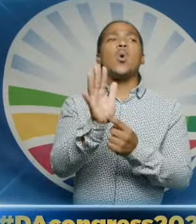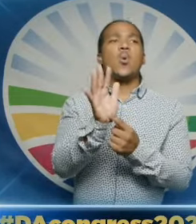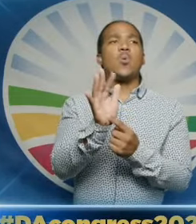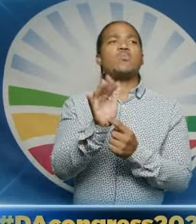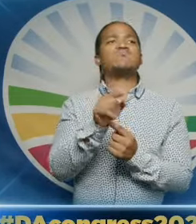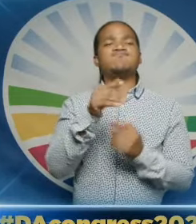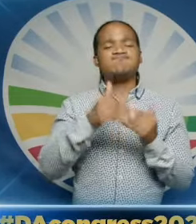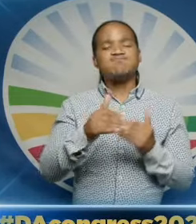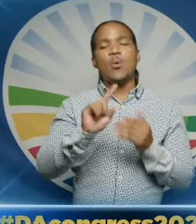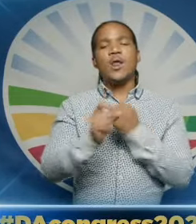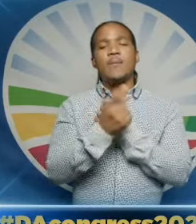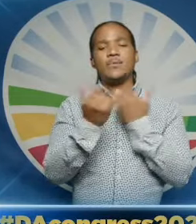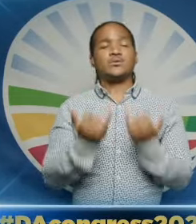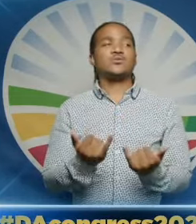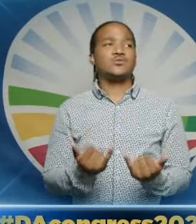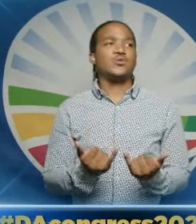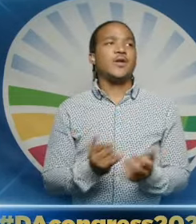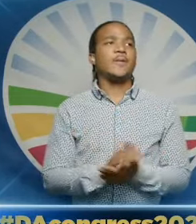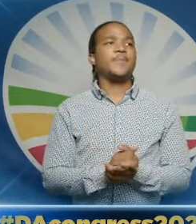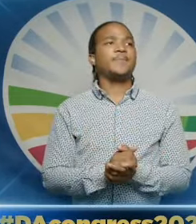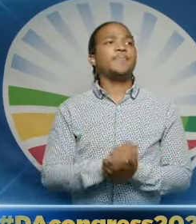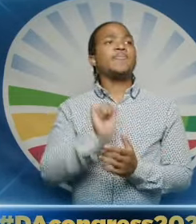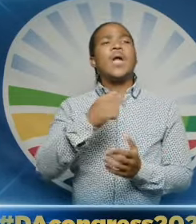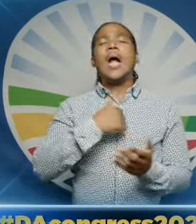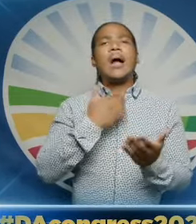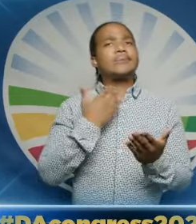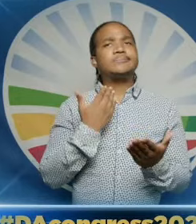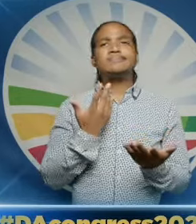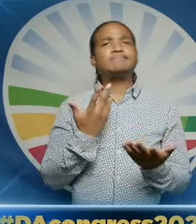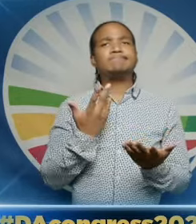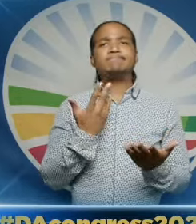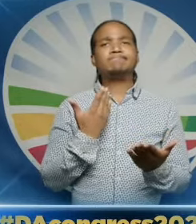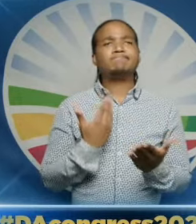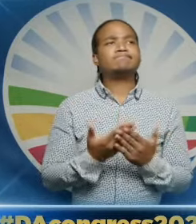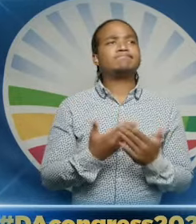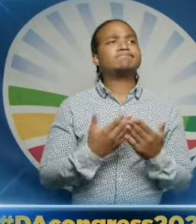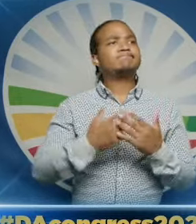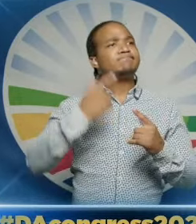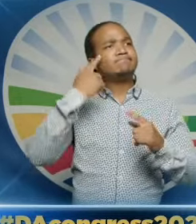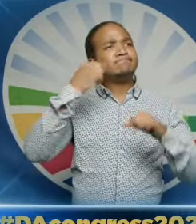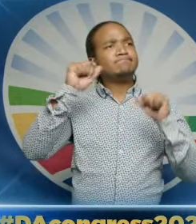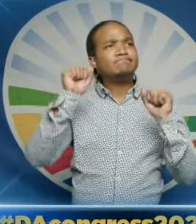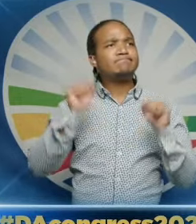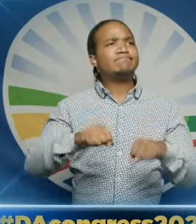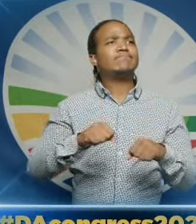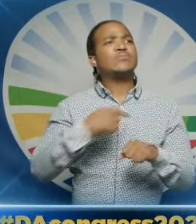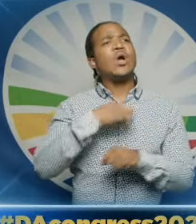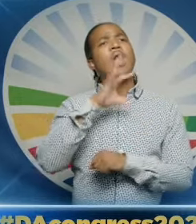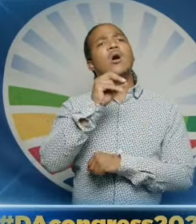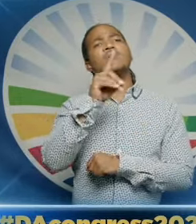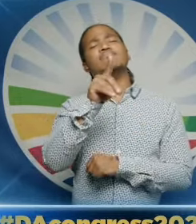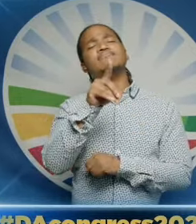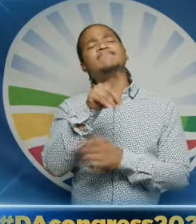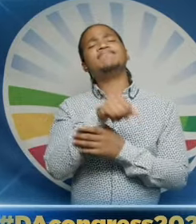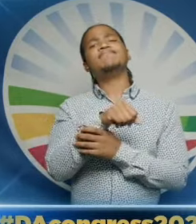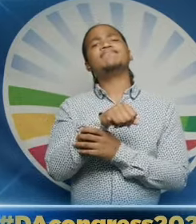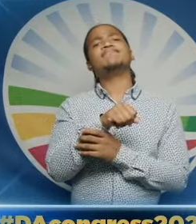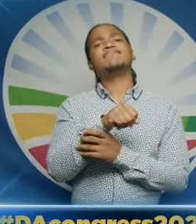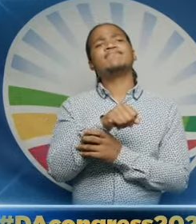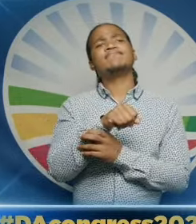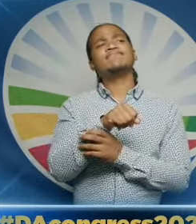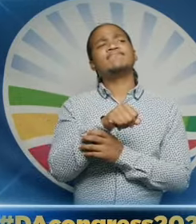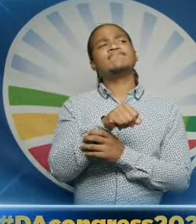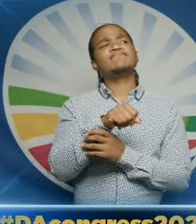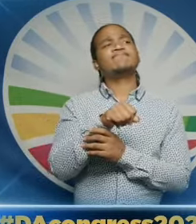that are here today. Yeah, I couldn't agree with you more, Siv. Greg, I want to take us back, just